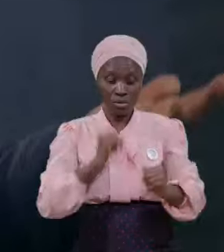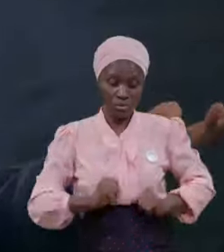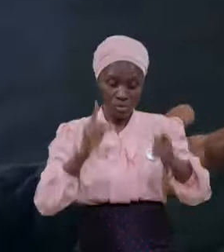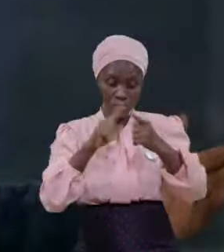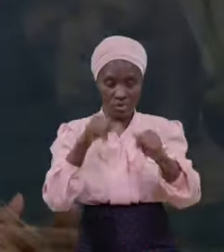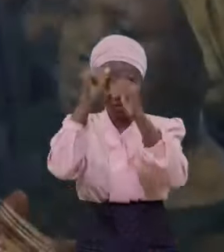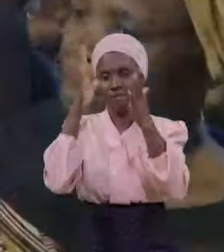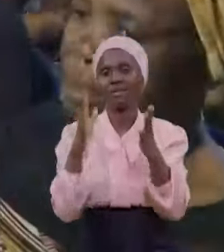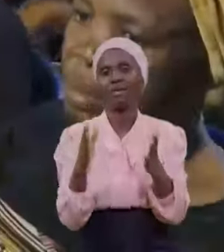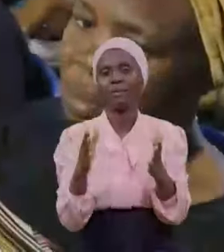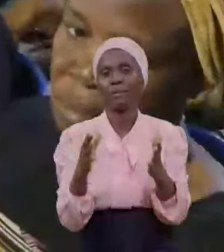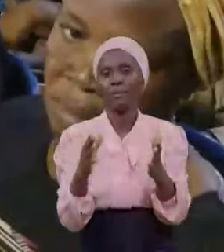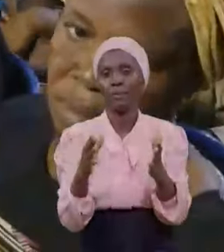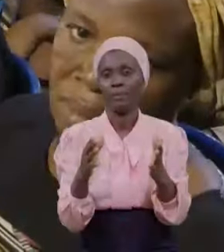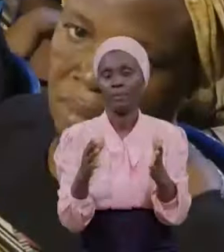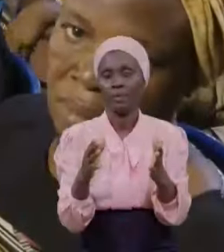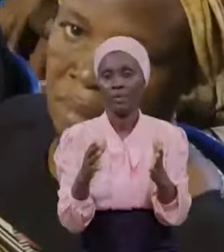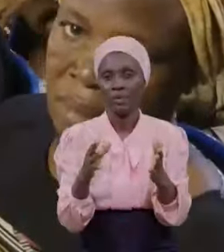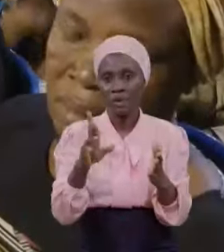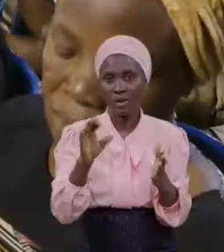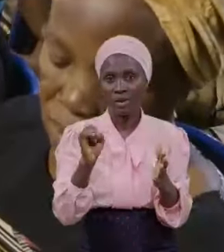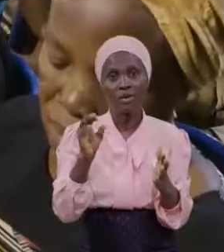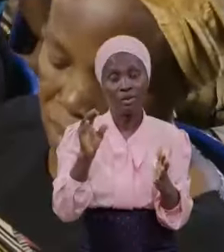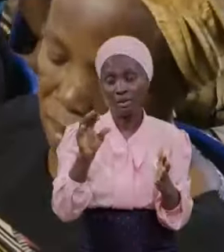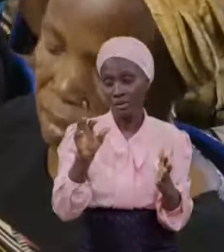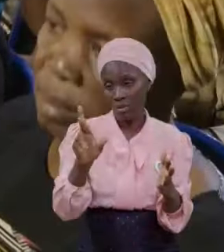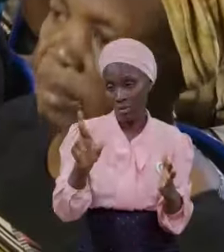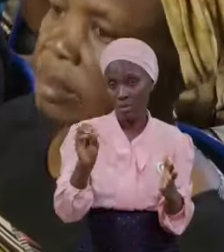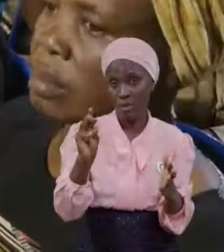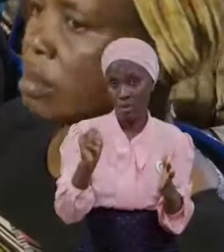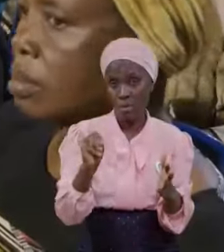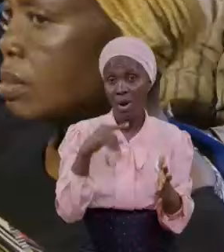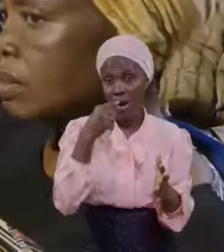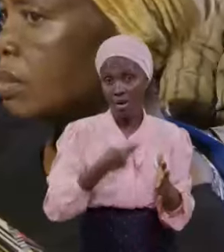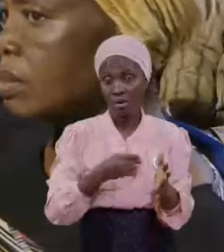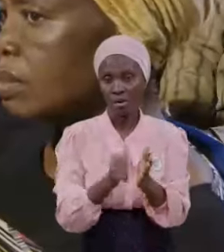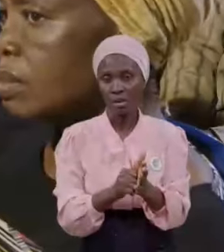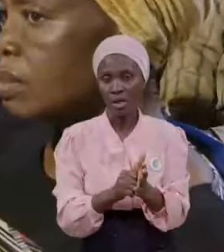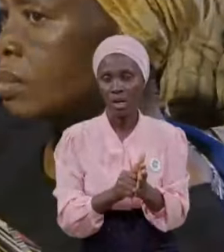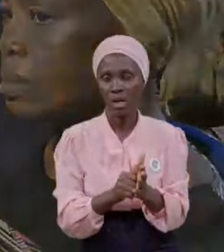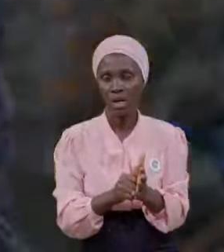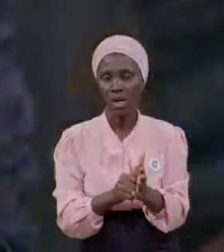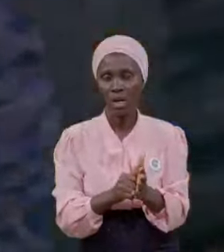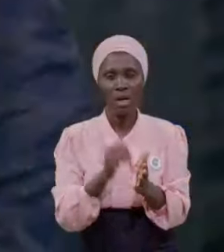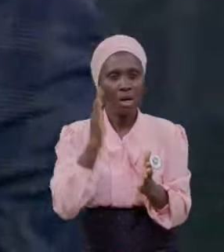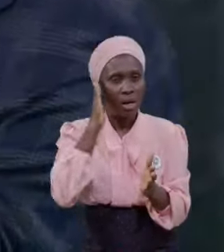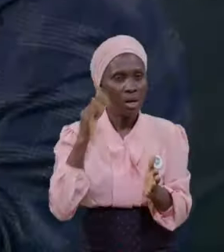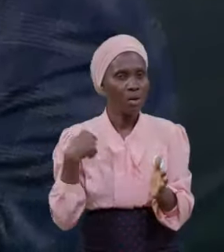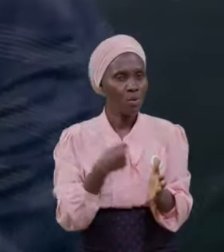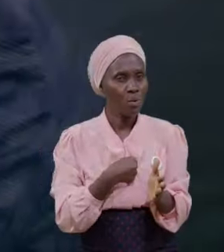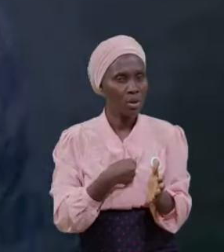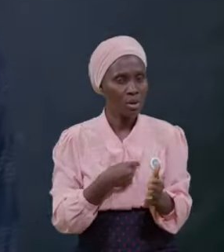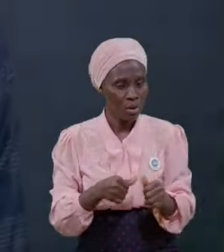we continue in sin that grace may abound? He said, no. How shall we who